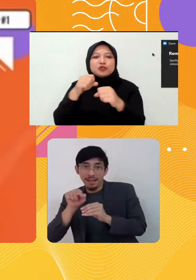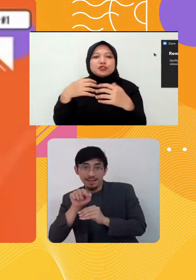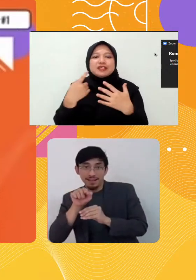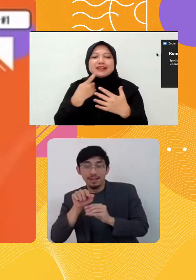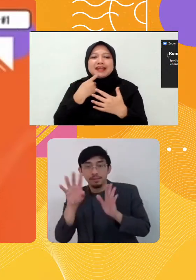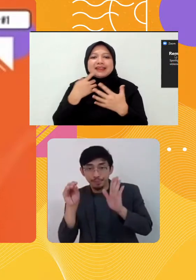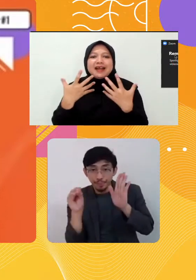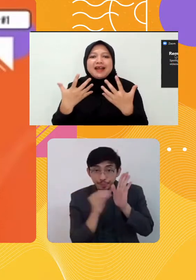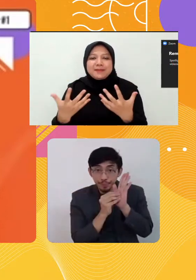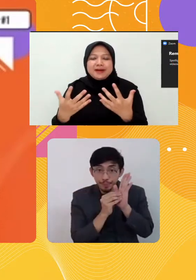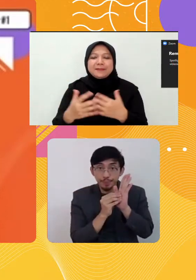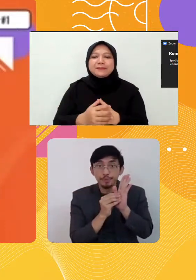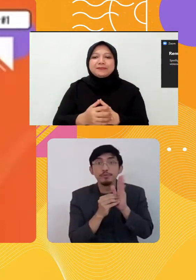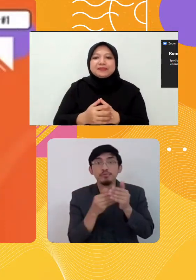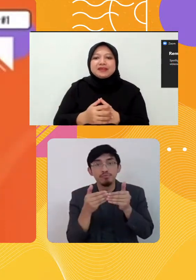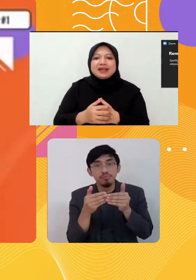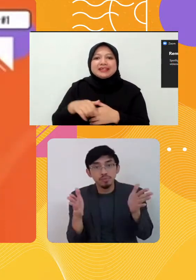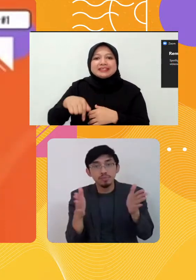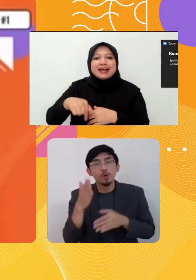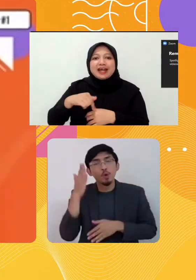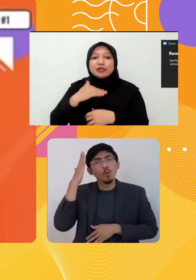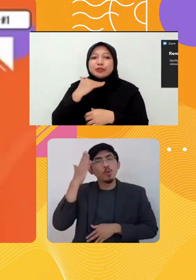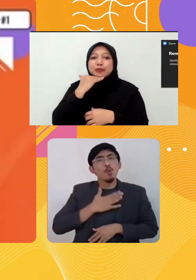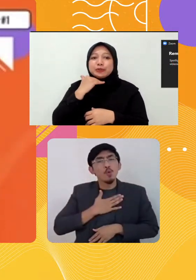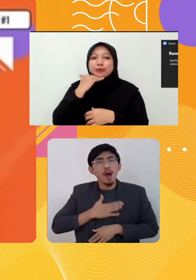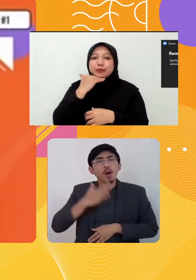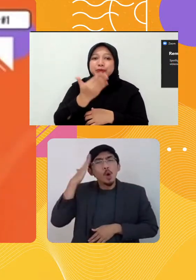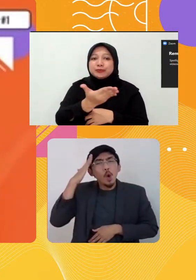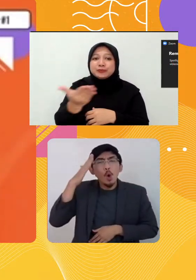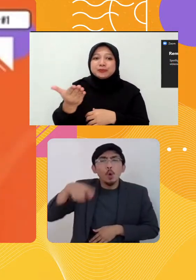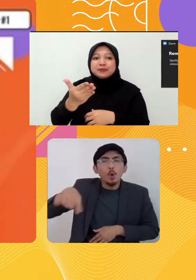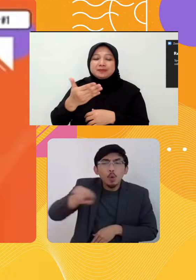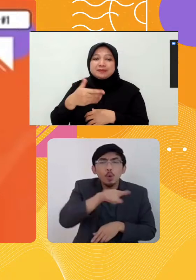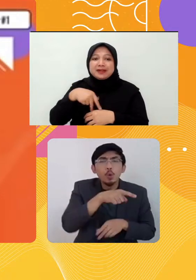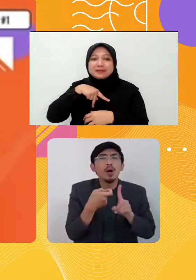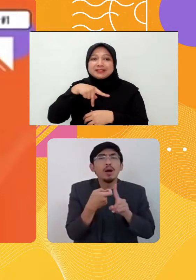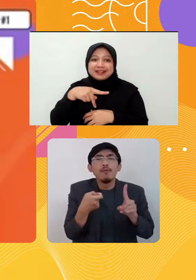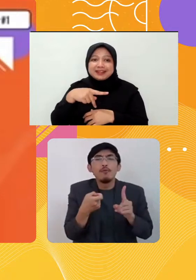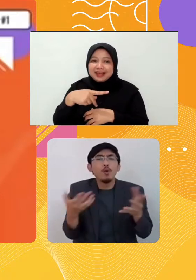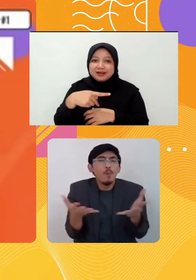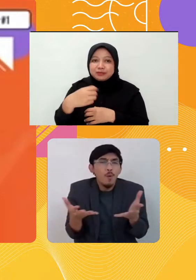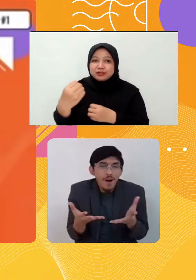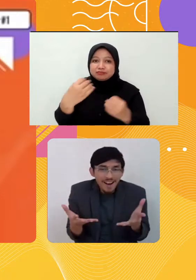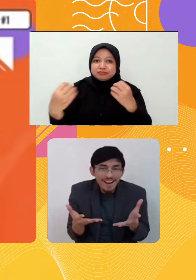So we're still waiting for the participants.